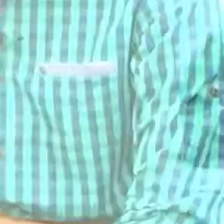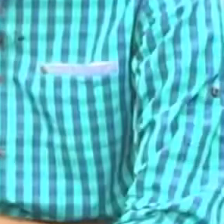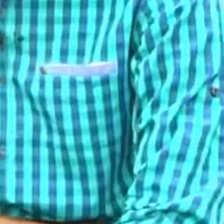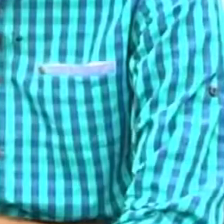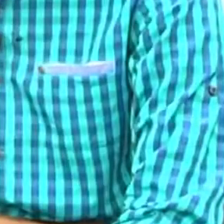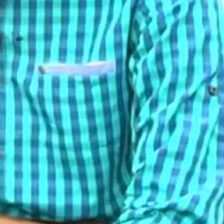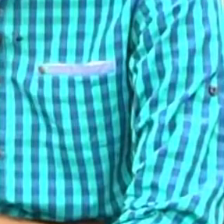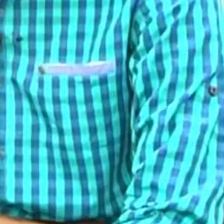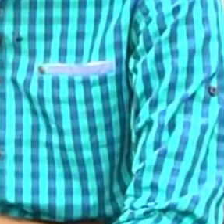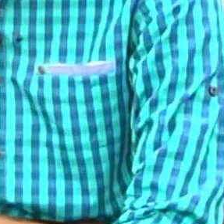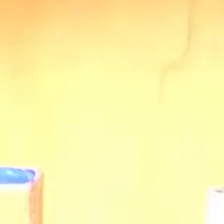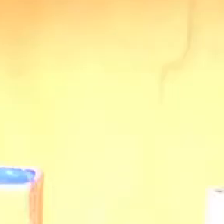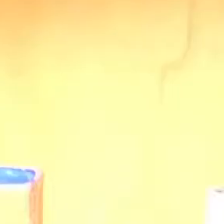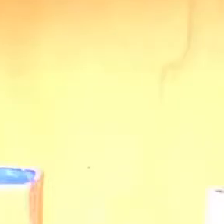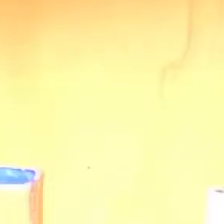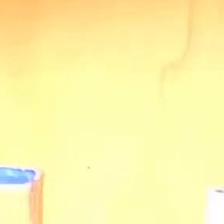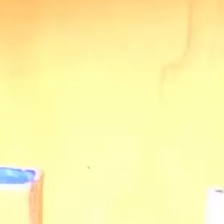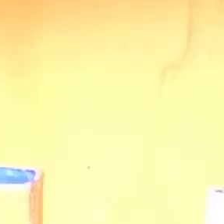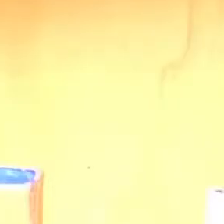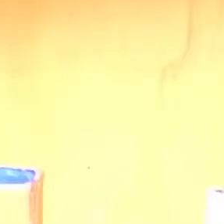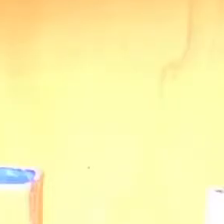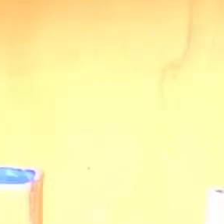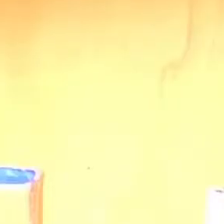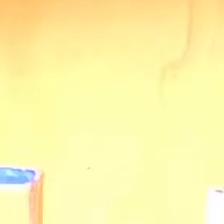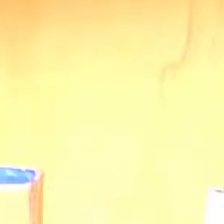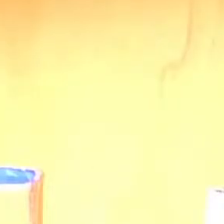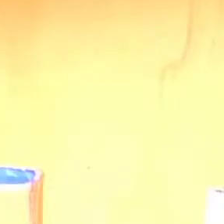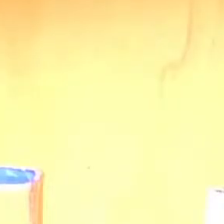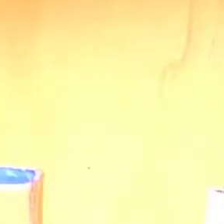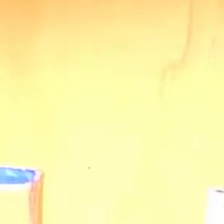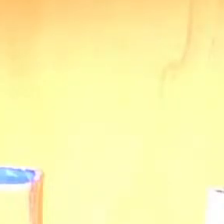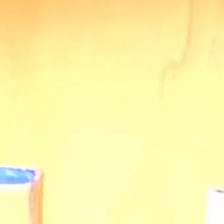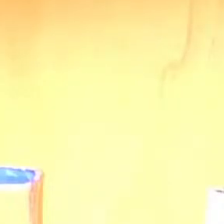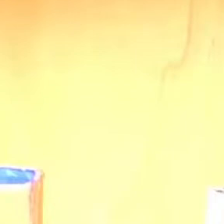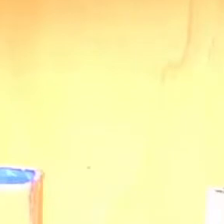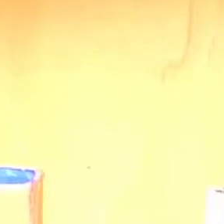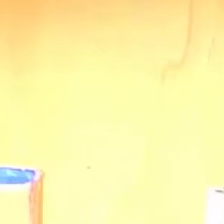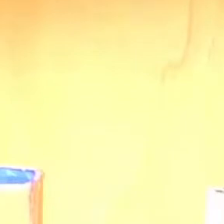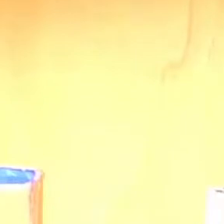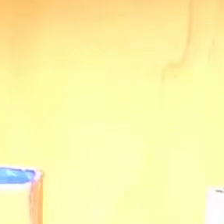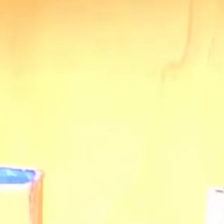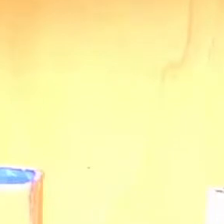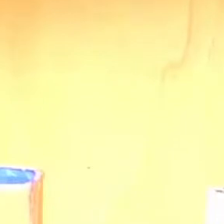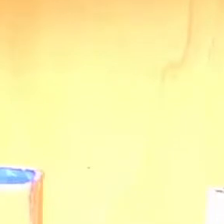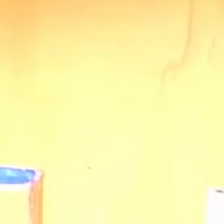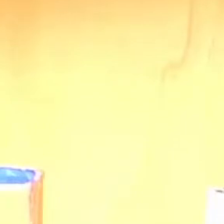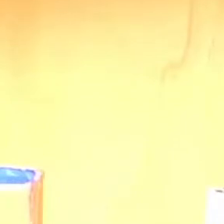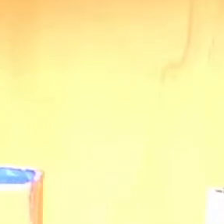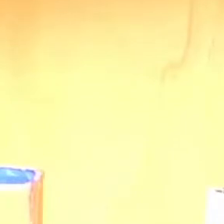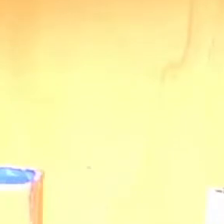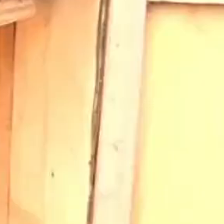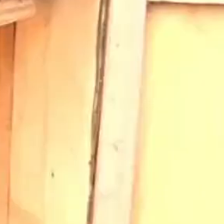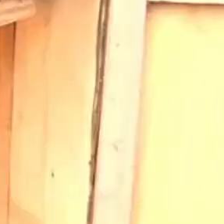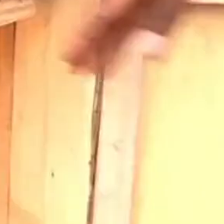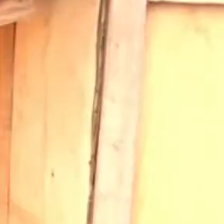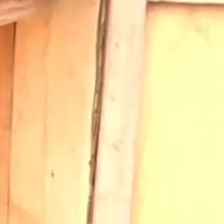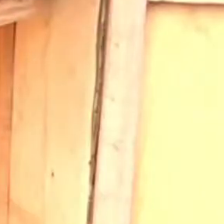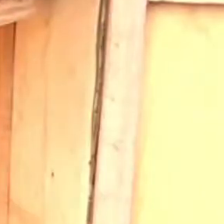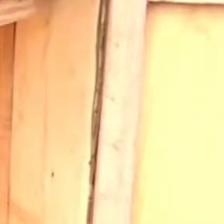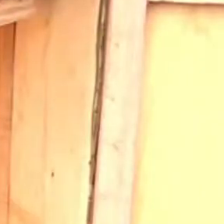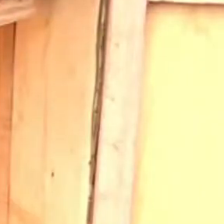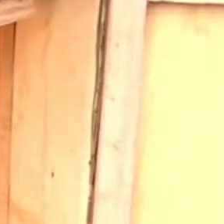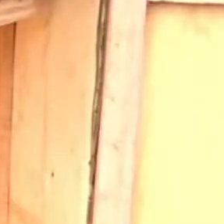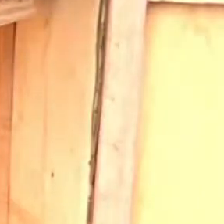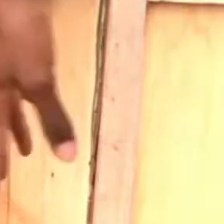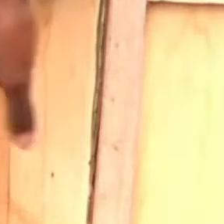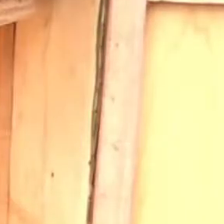up with this project where I can help girls during their menstruation period, especially girls